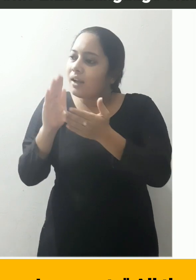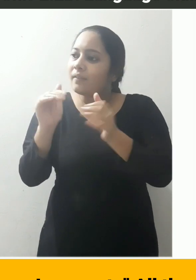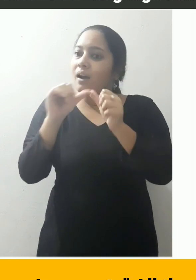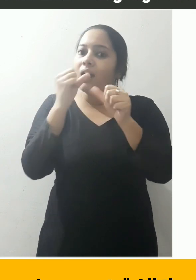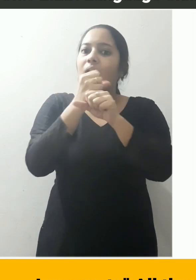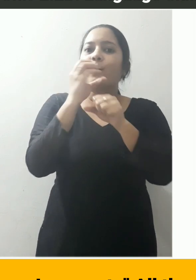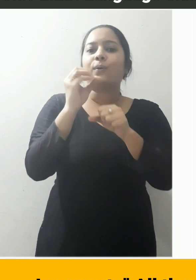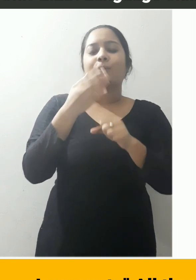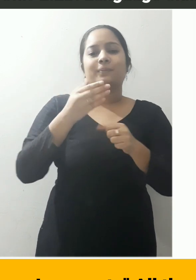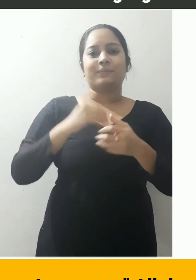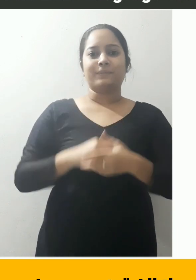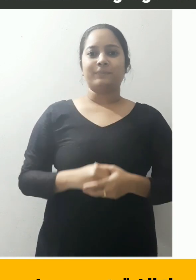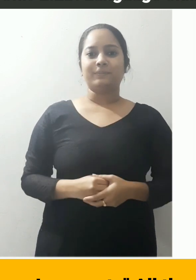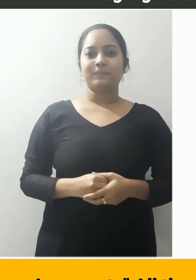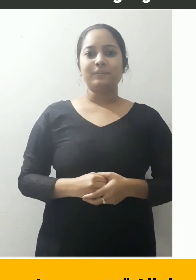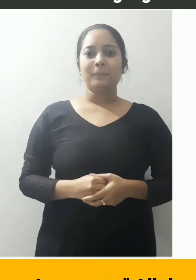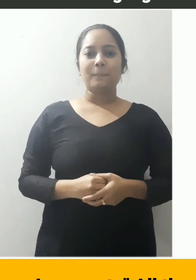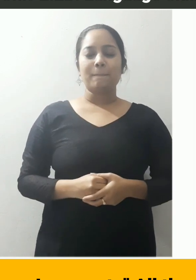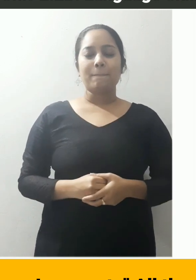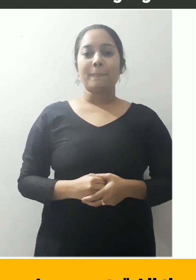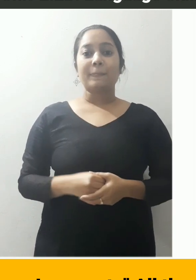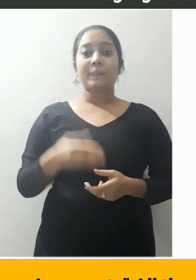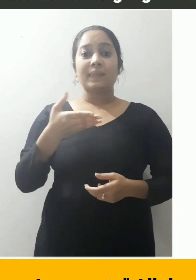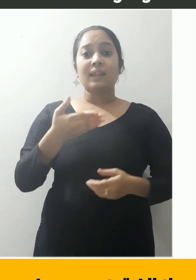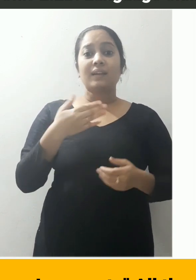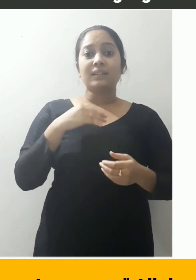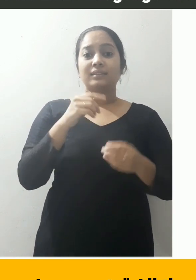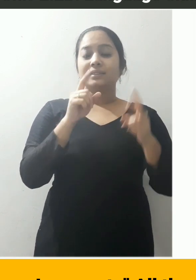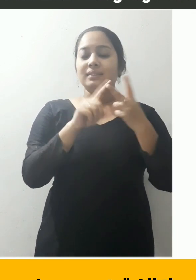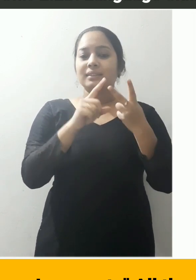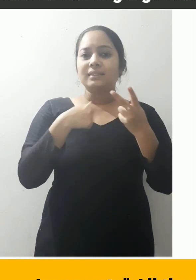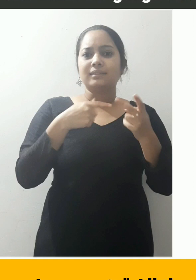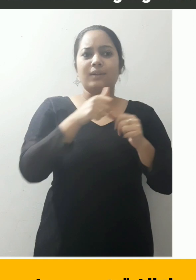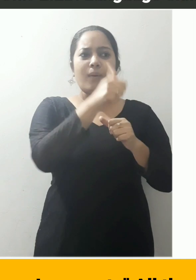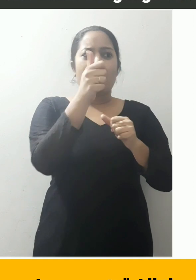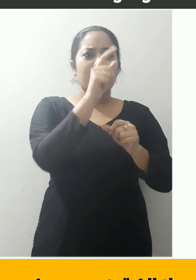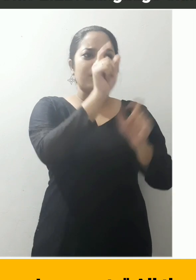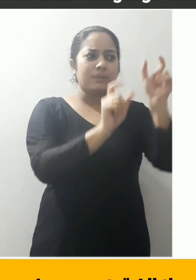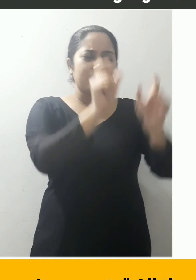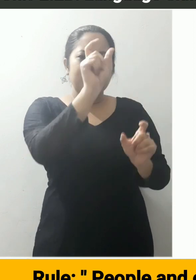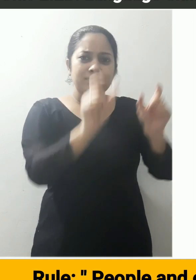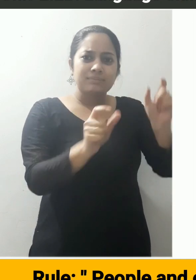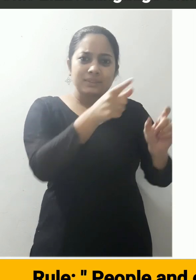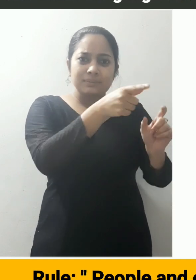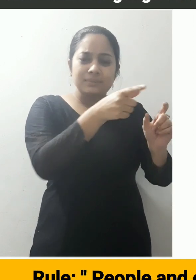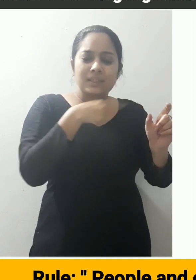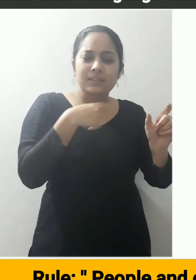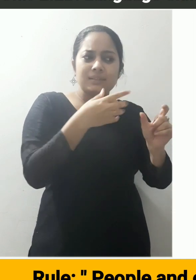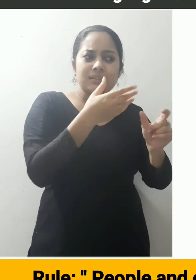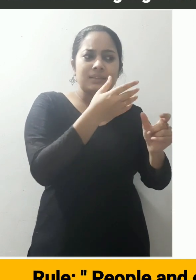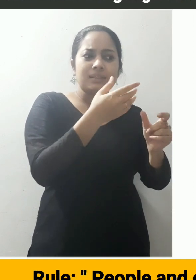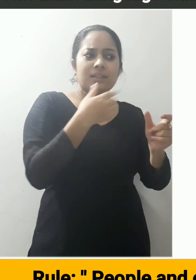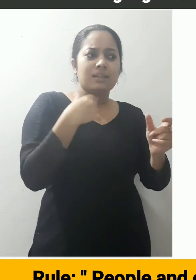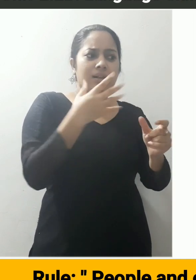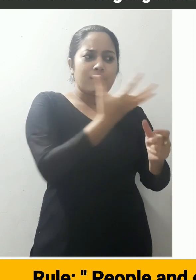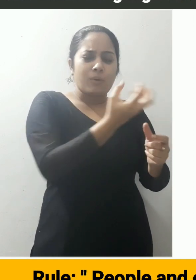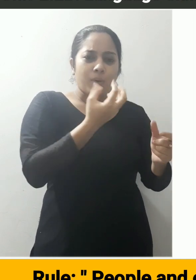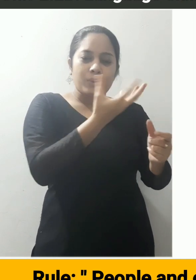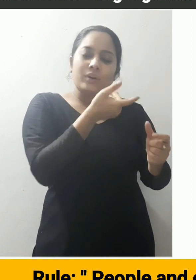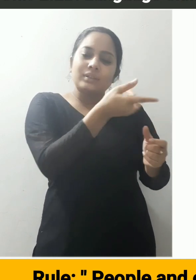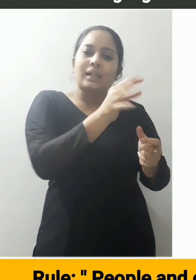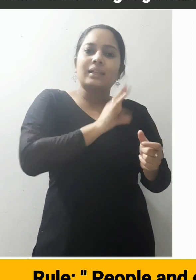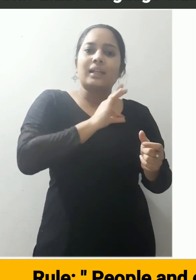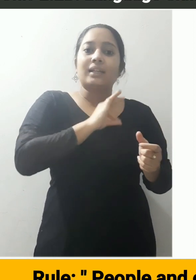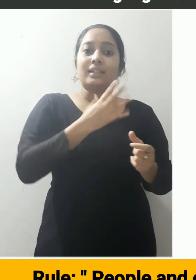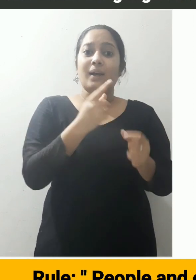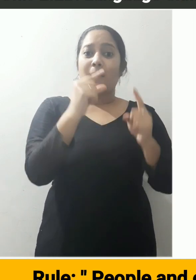Incorrect. All the peoples who bought this product have liked it. Rule: people and